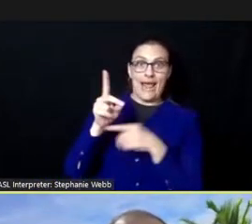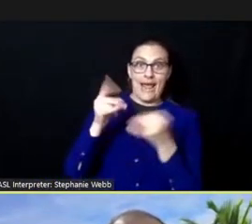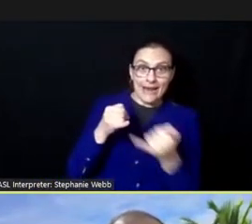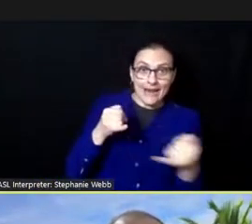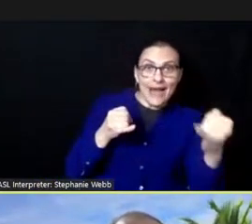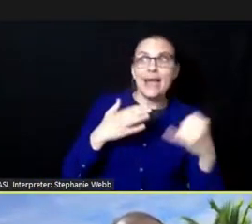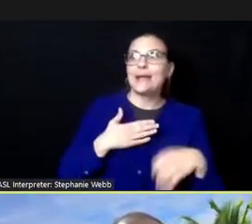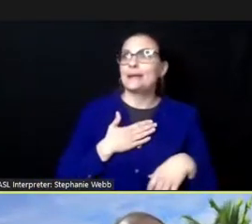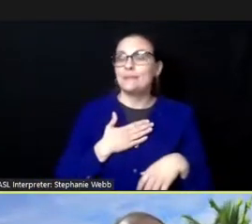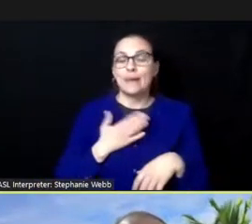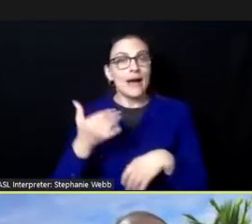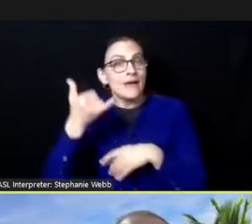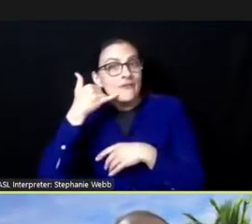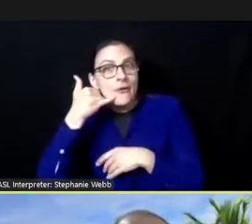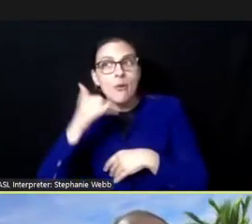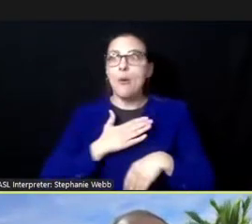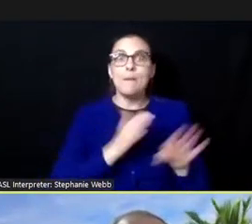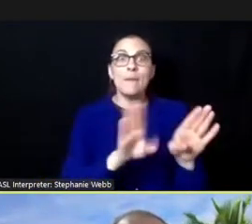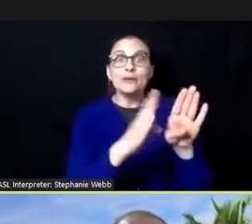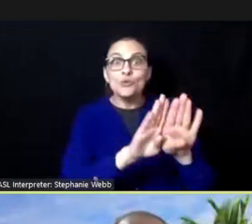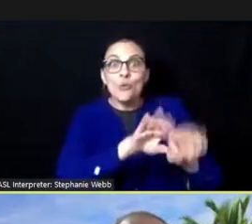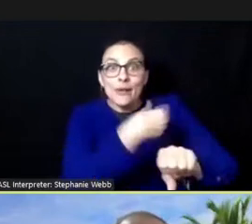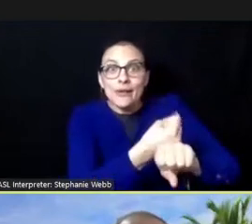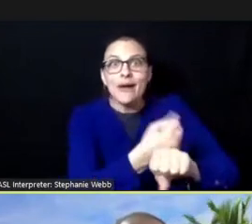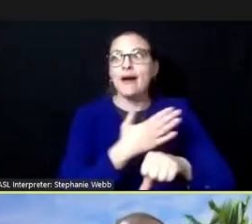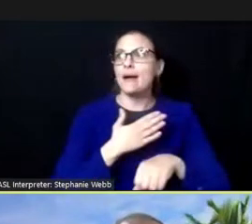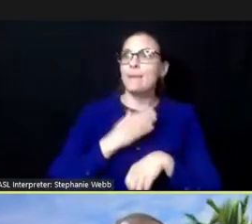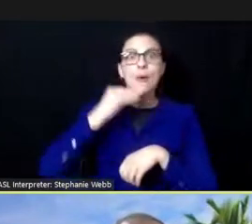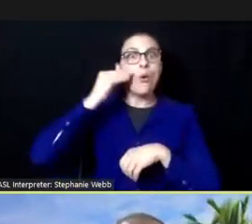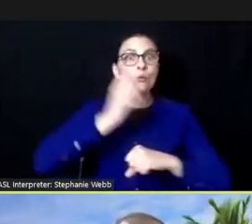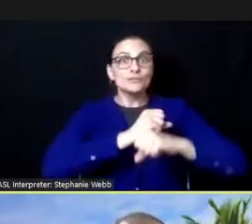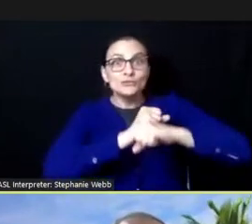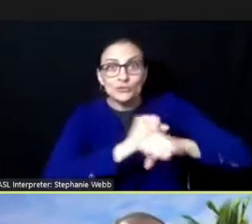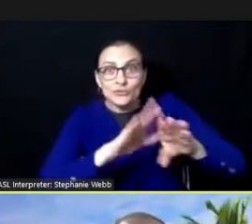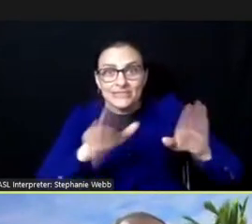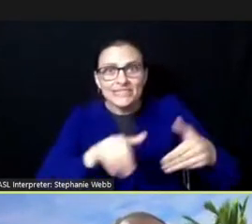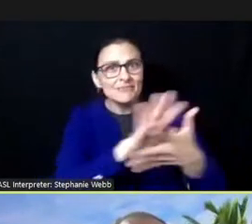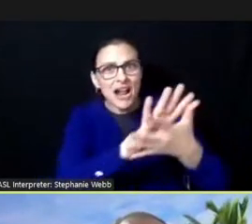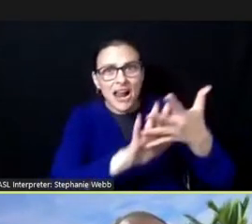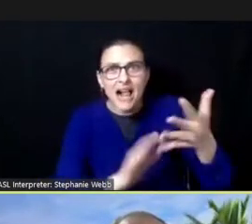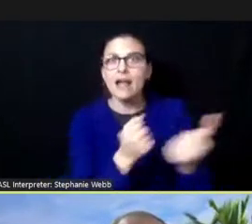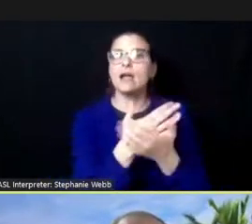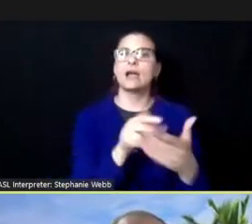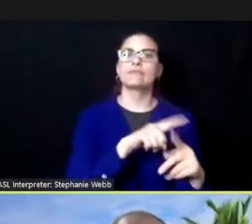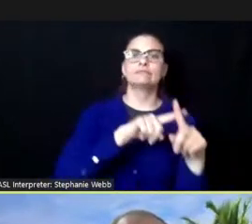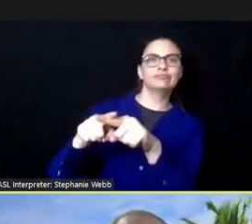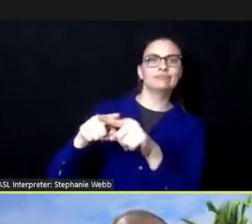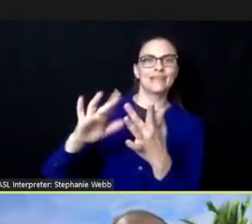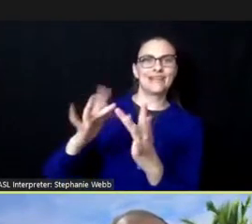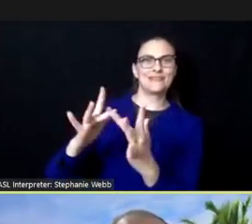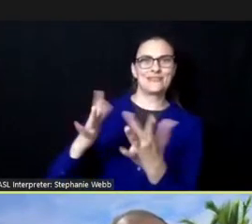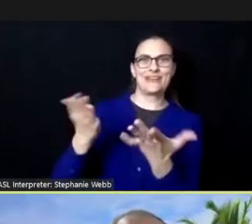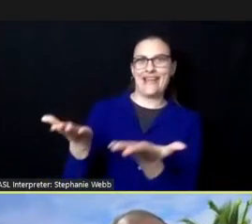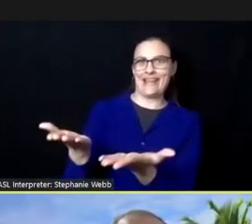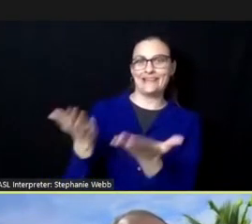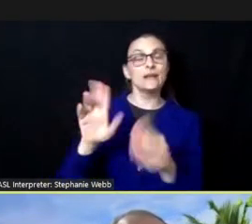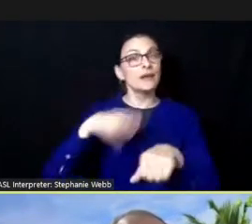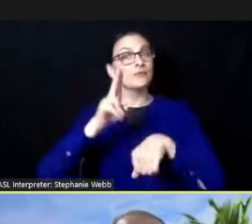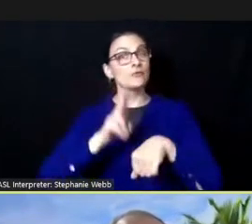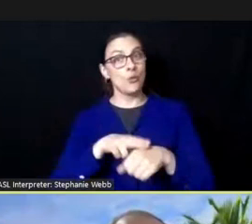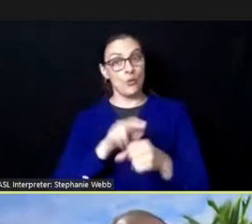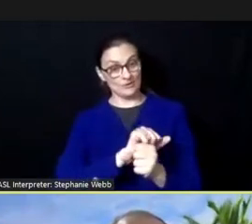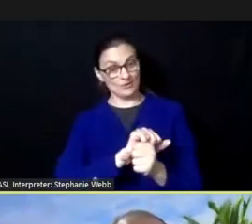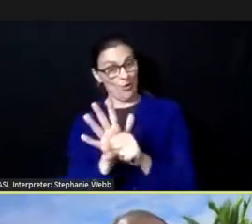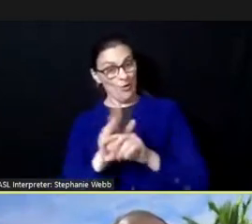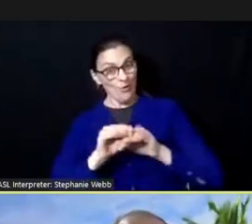today. In terms of being able to, utilize them. The pandemic, of course, put an increased demand